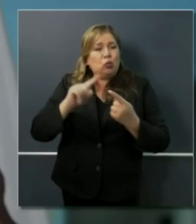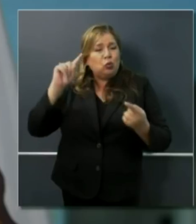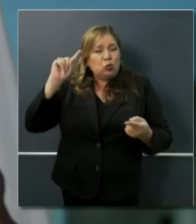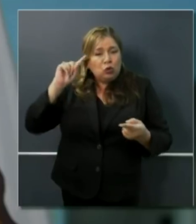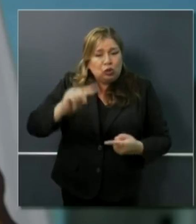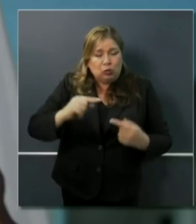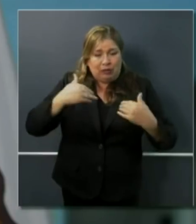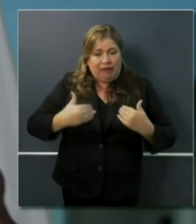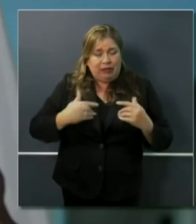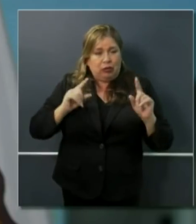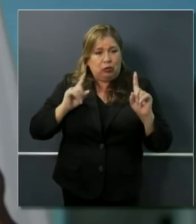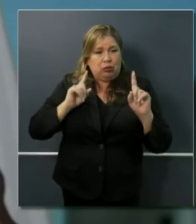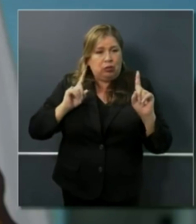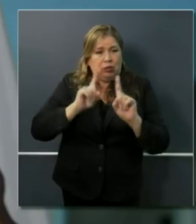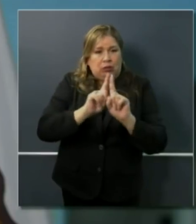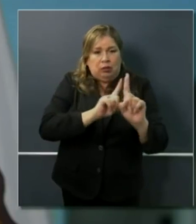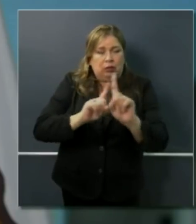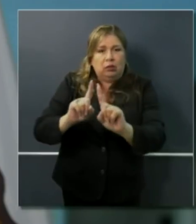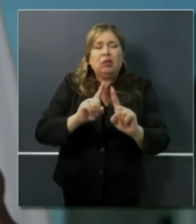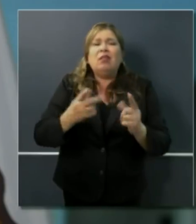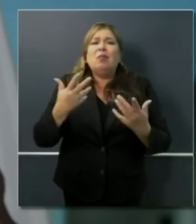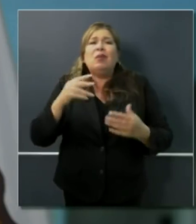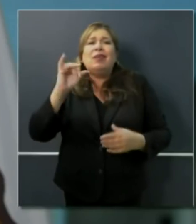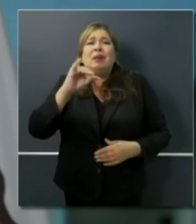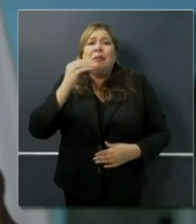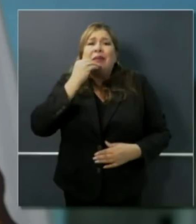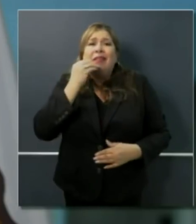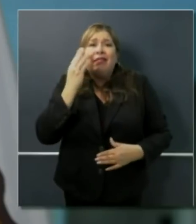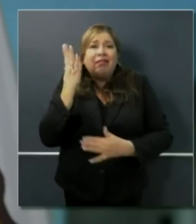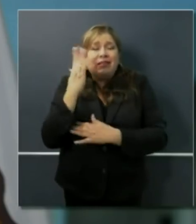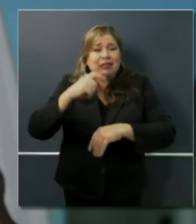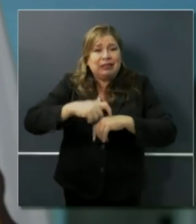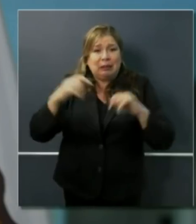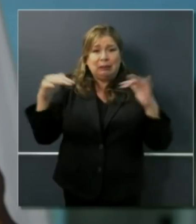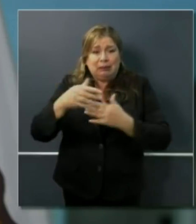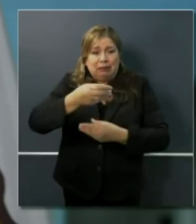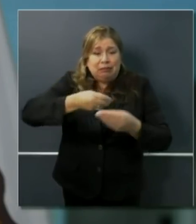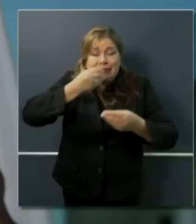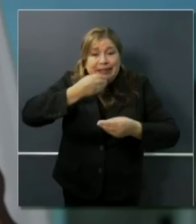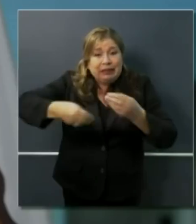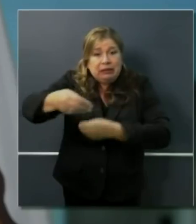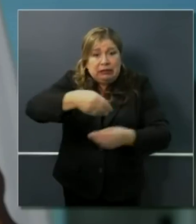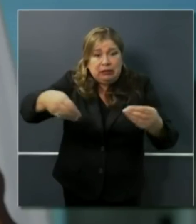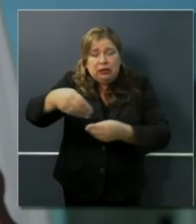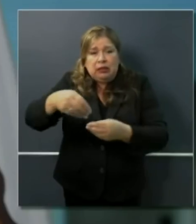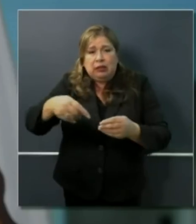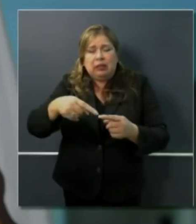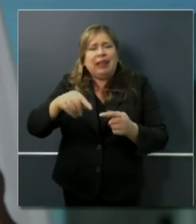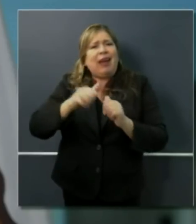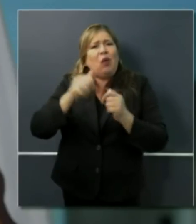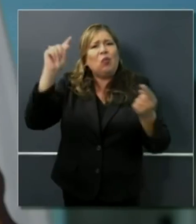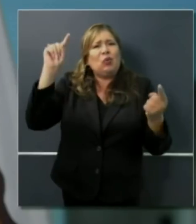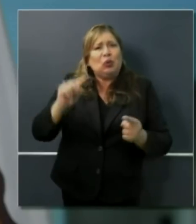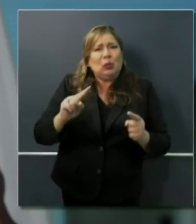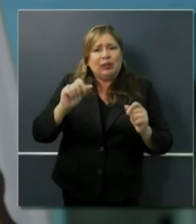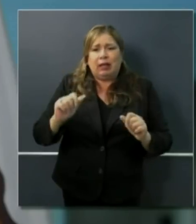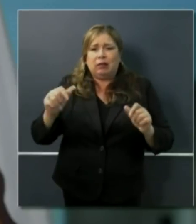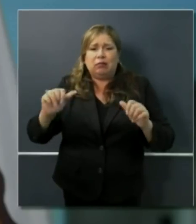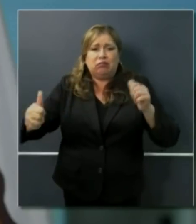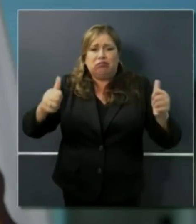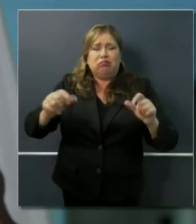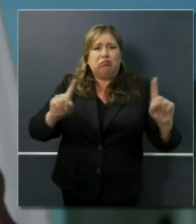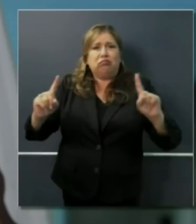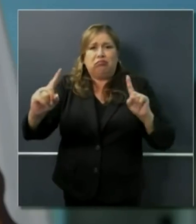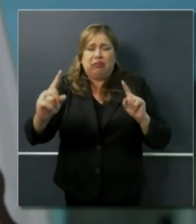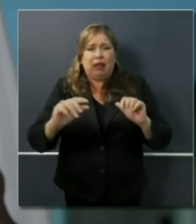possible, reducing the congregate meal, addressing issues related to PE and recess. Those are the